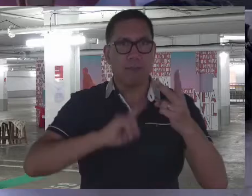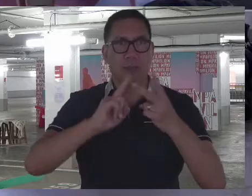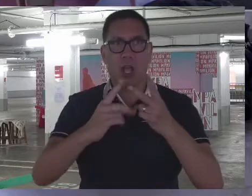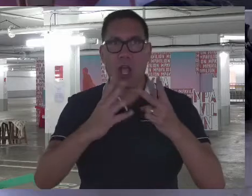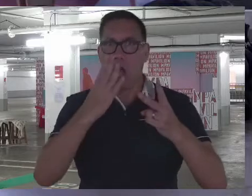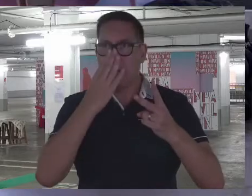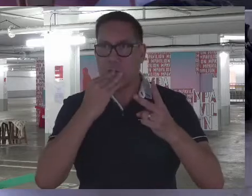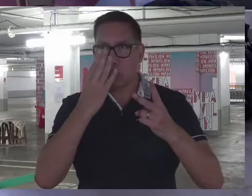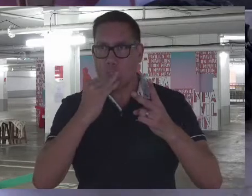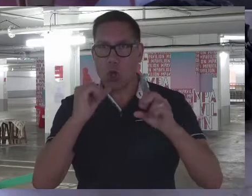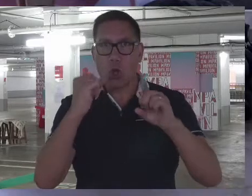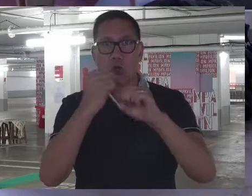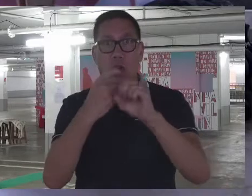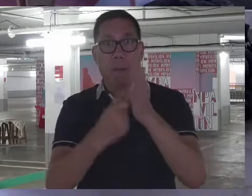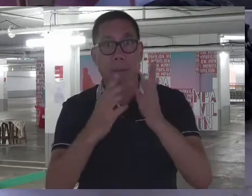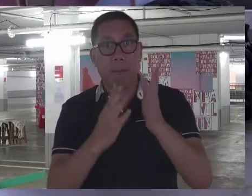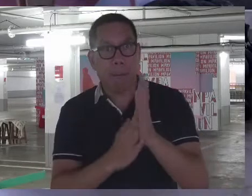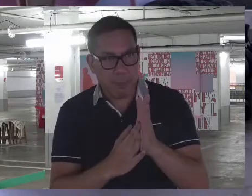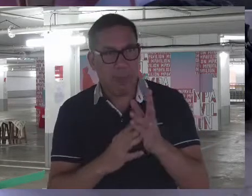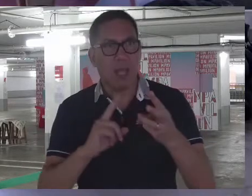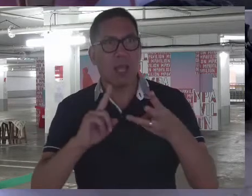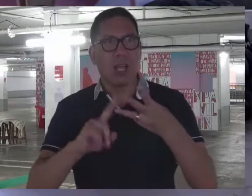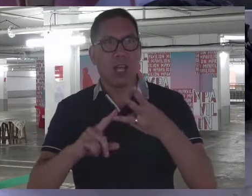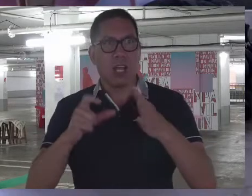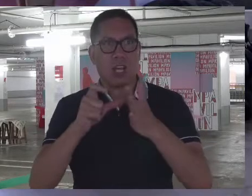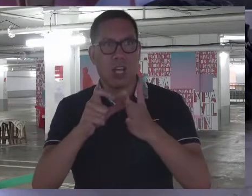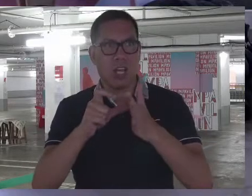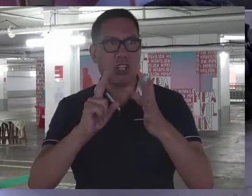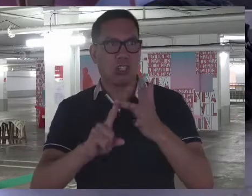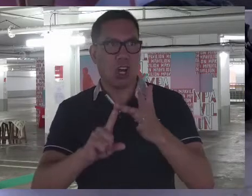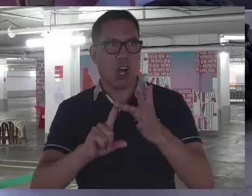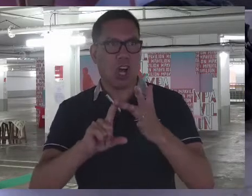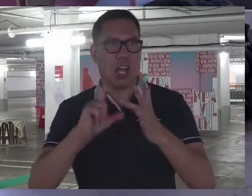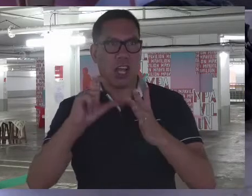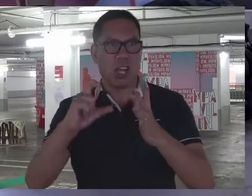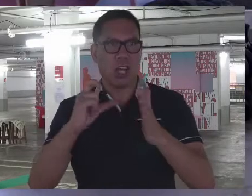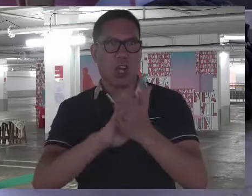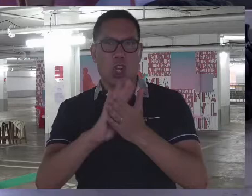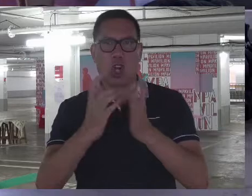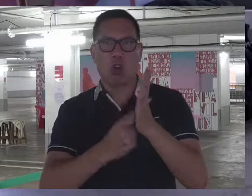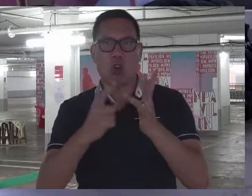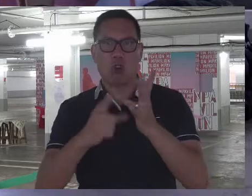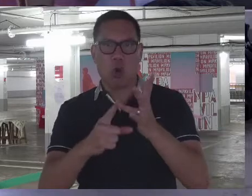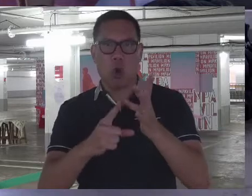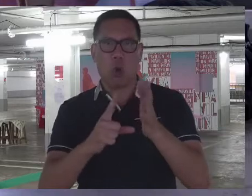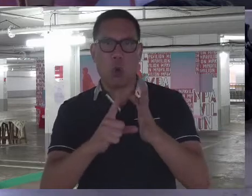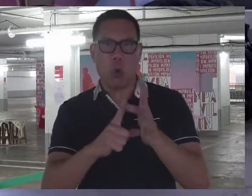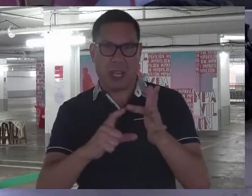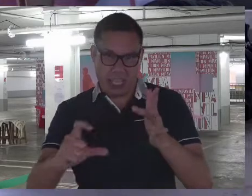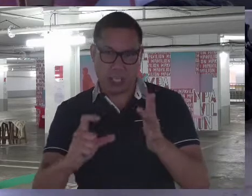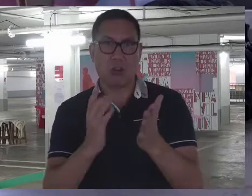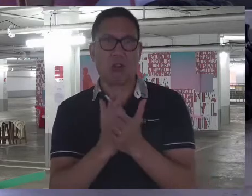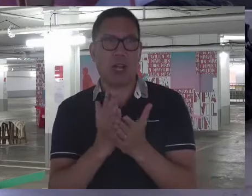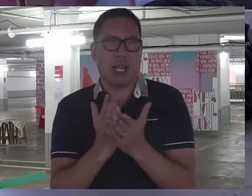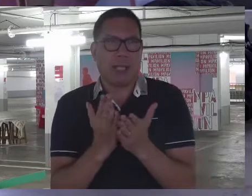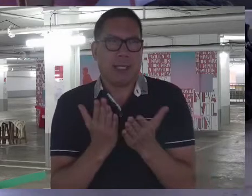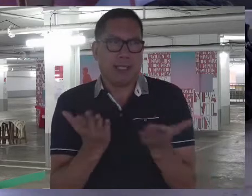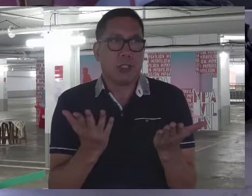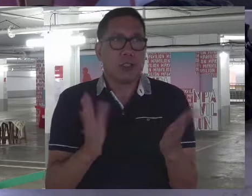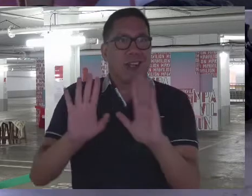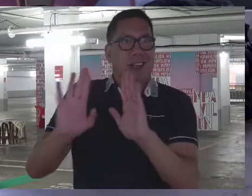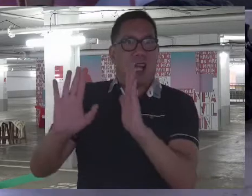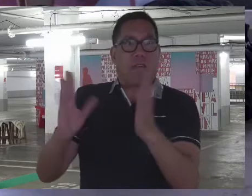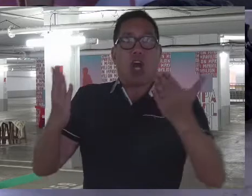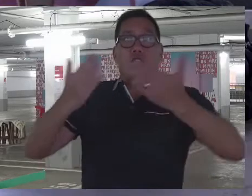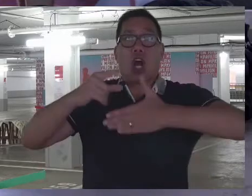image, again, dichroics and clear vinyls that then lend itself to have a nighttime room